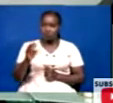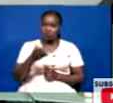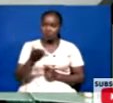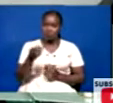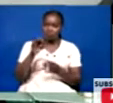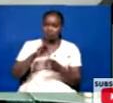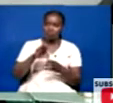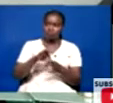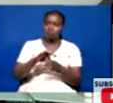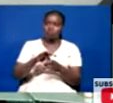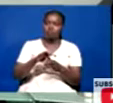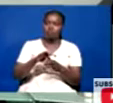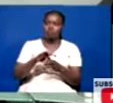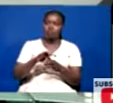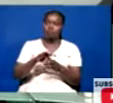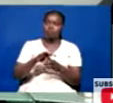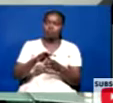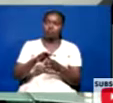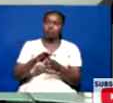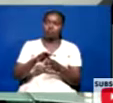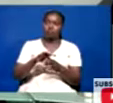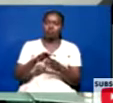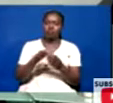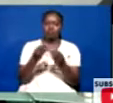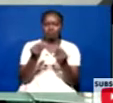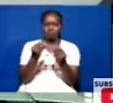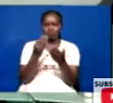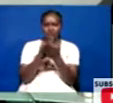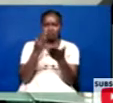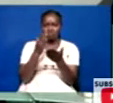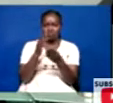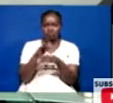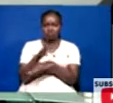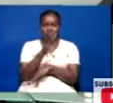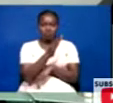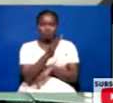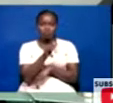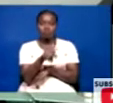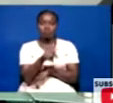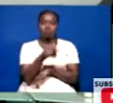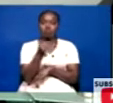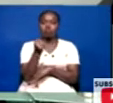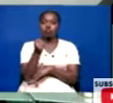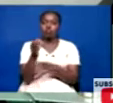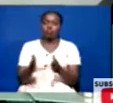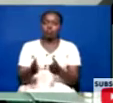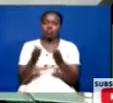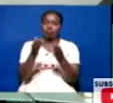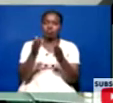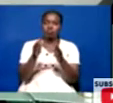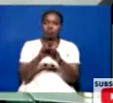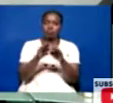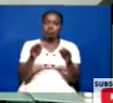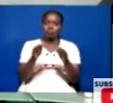is at the Tallying Center. It was temporarily halted earlier in the afternoon today. Five ballot boxes from South Mugirango constituency